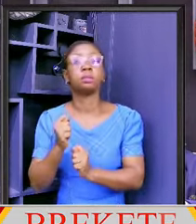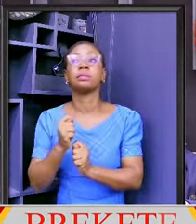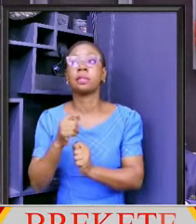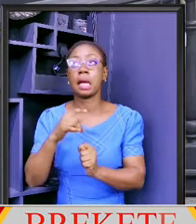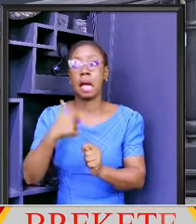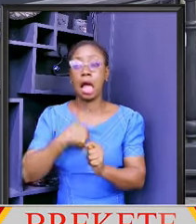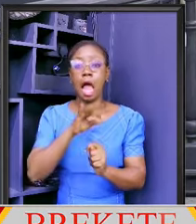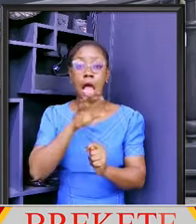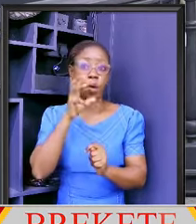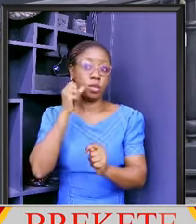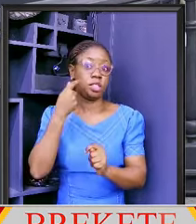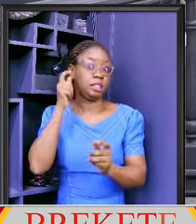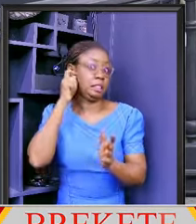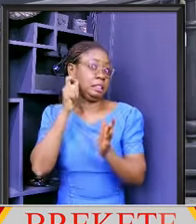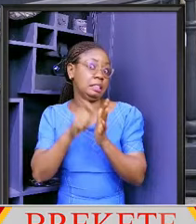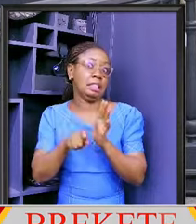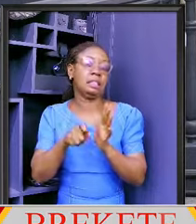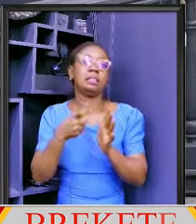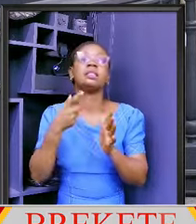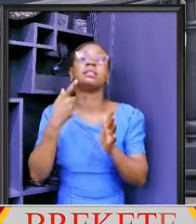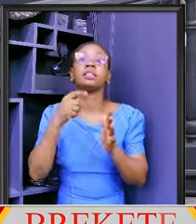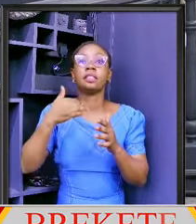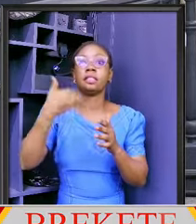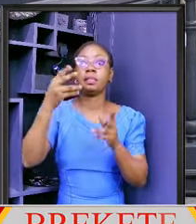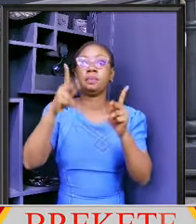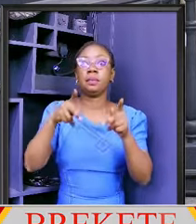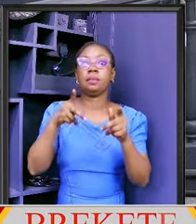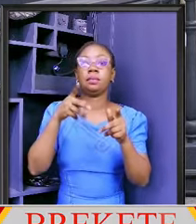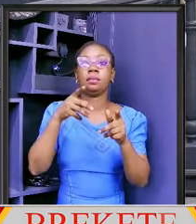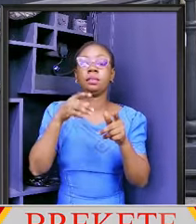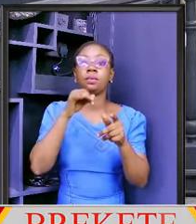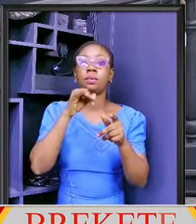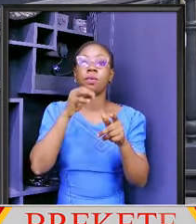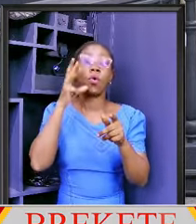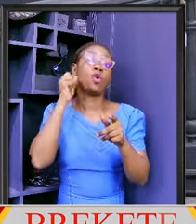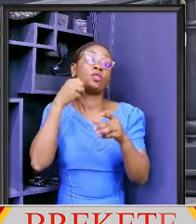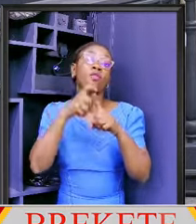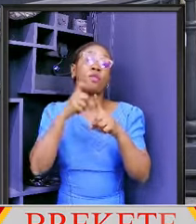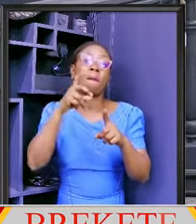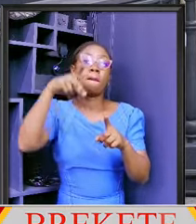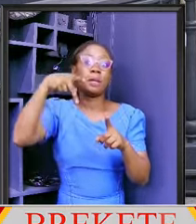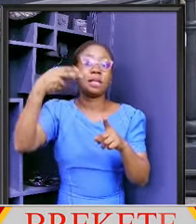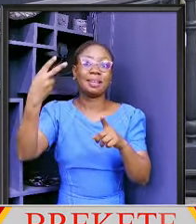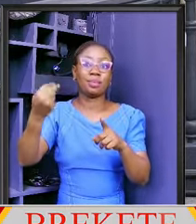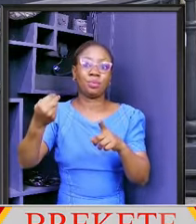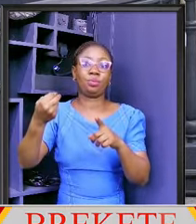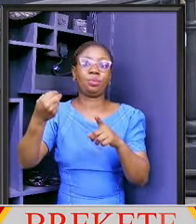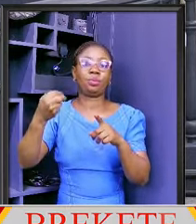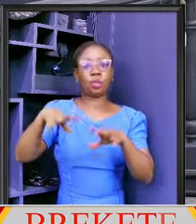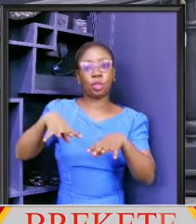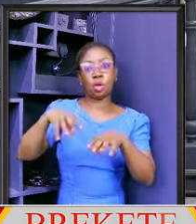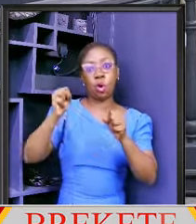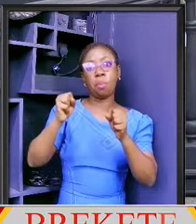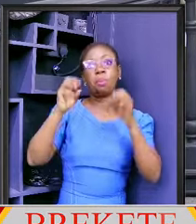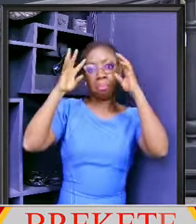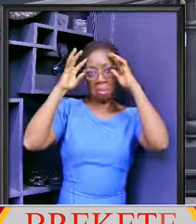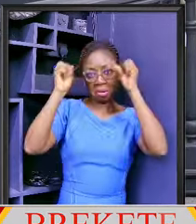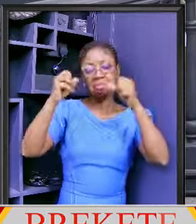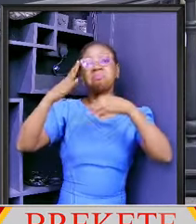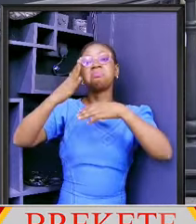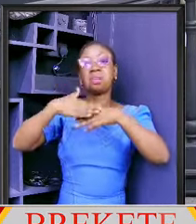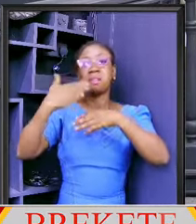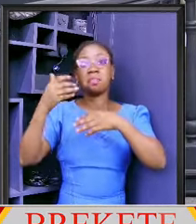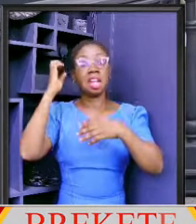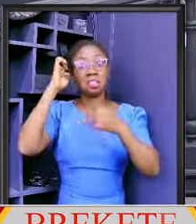the next person was Alfred Ofara from Port Harcourt. He took over as the second president. After he has finished his